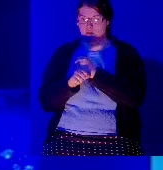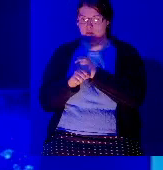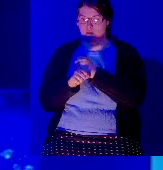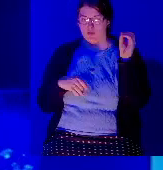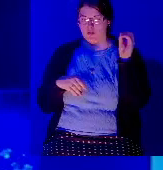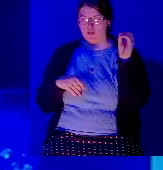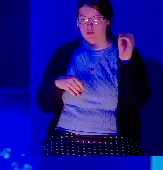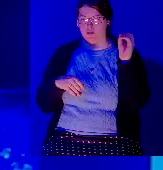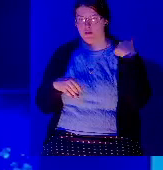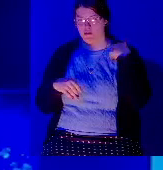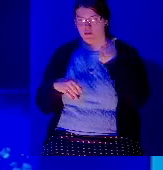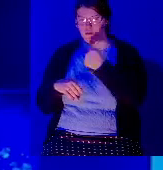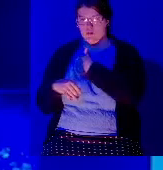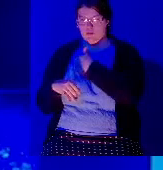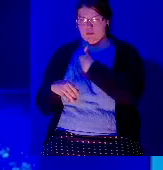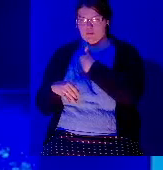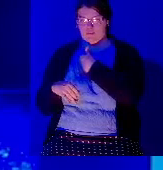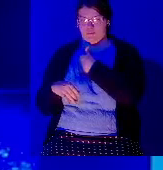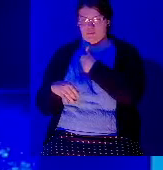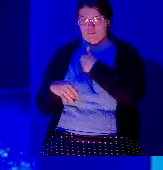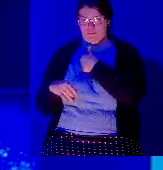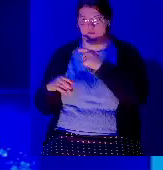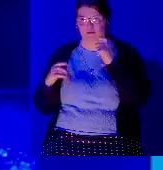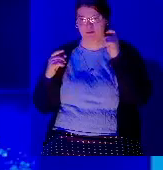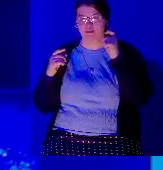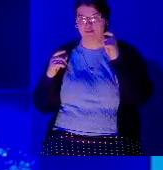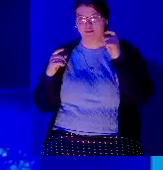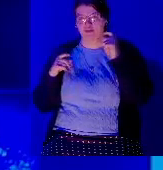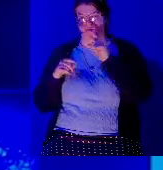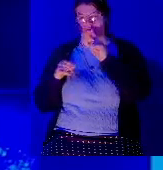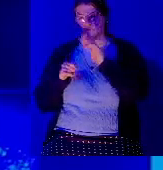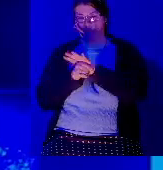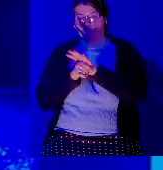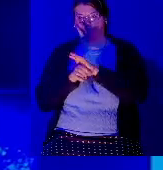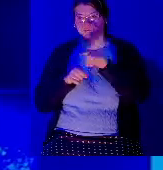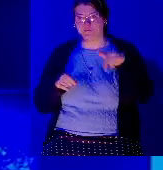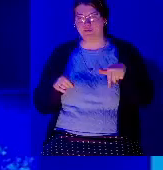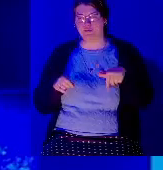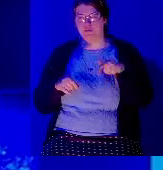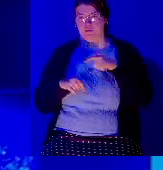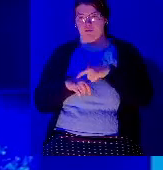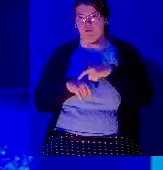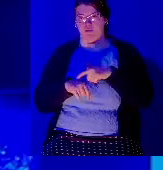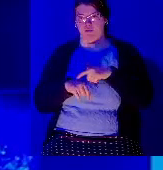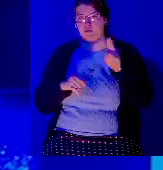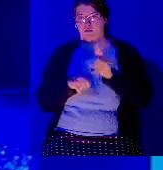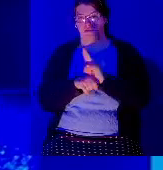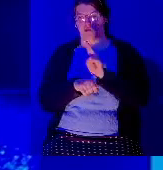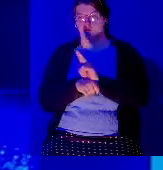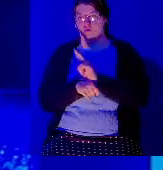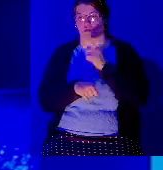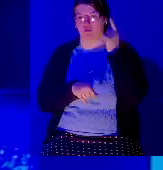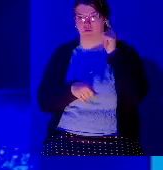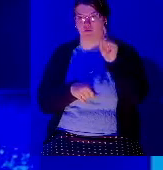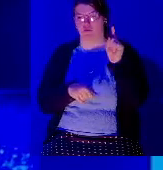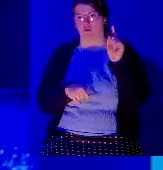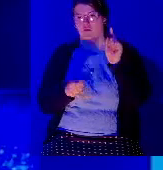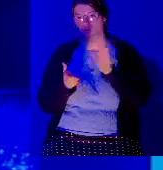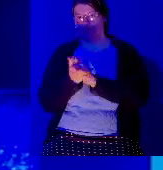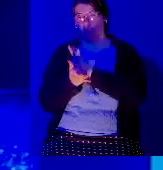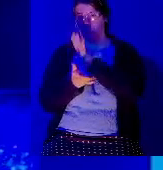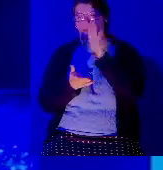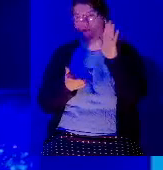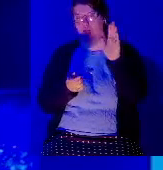this time to you, Lord. Use it not only for your glory, but to bring